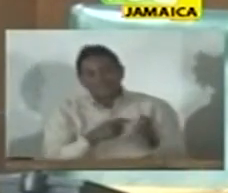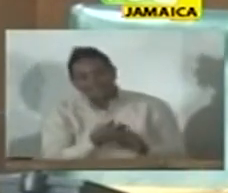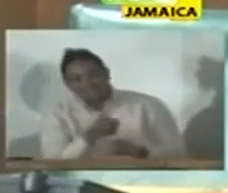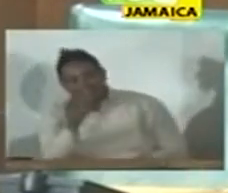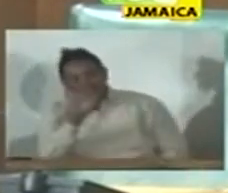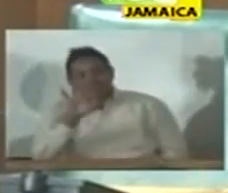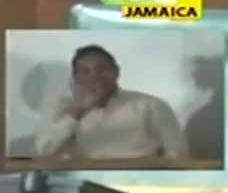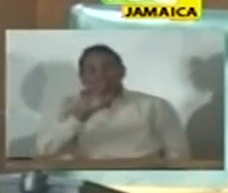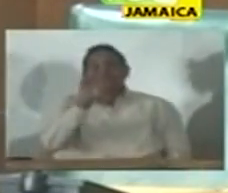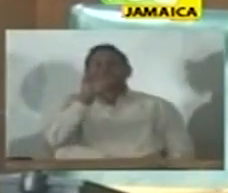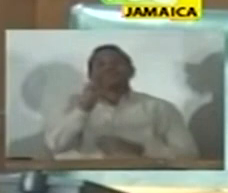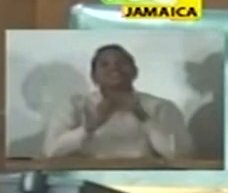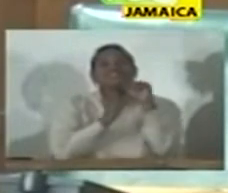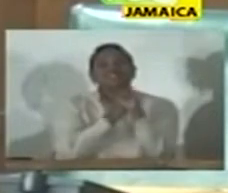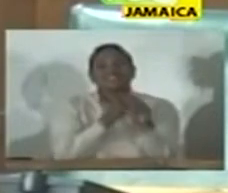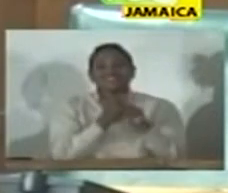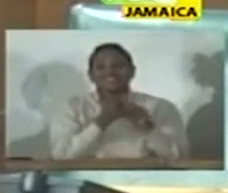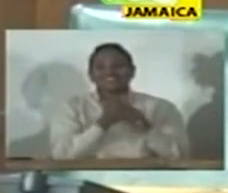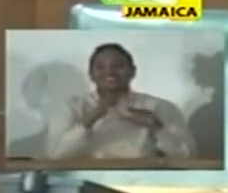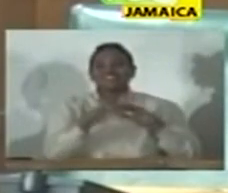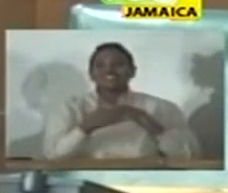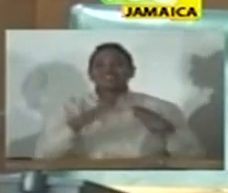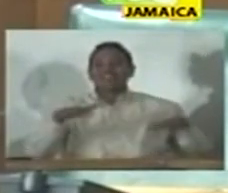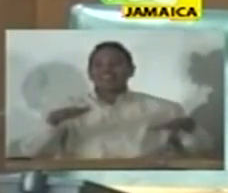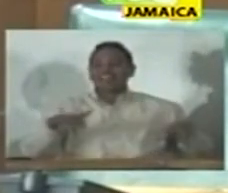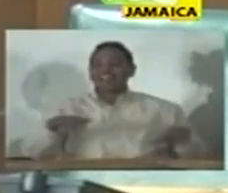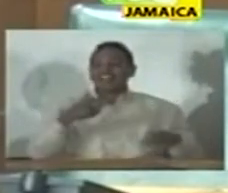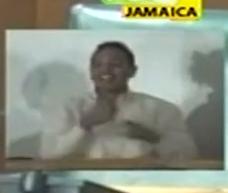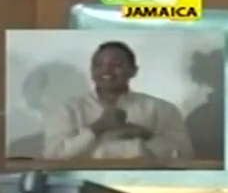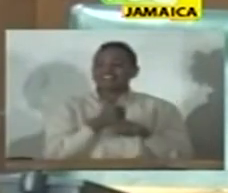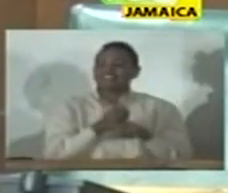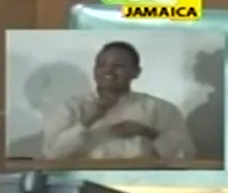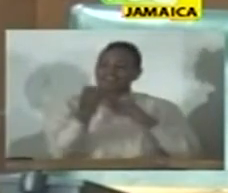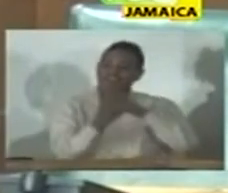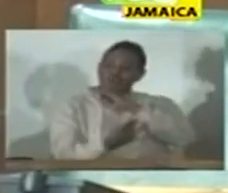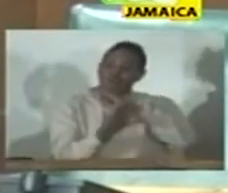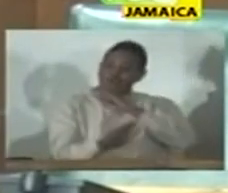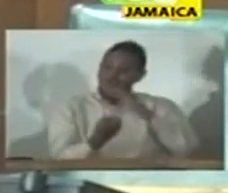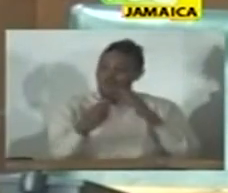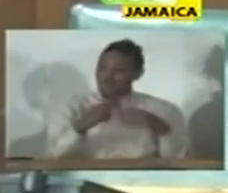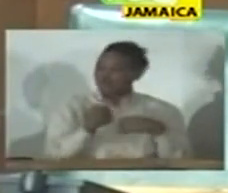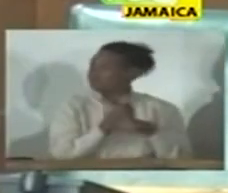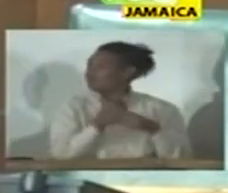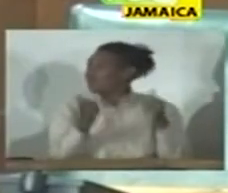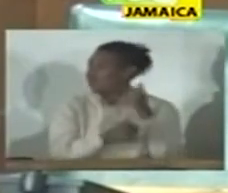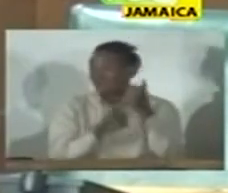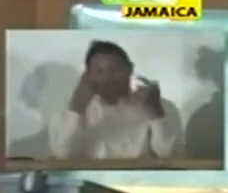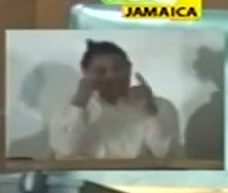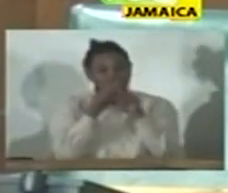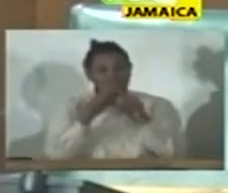3 years, Jamaica has not lifted any crude or product under the agreement.